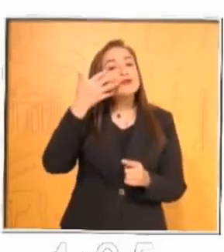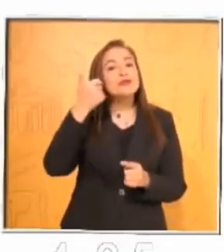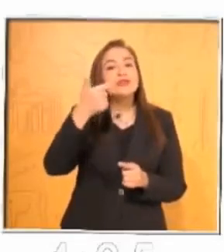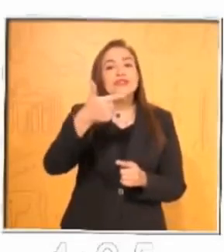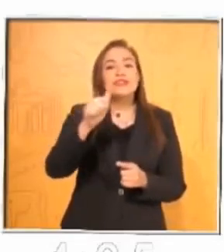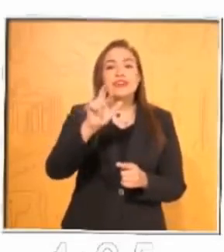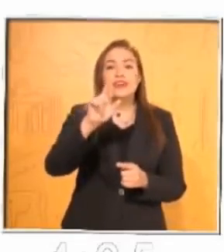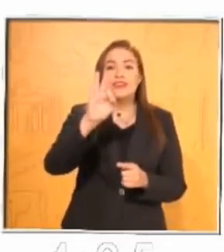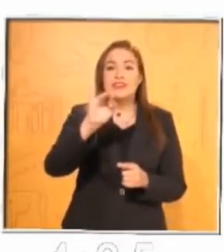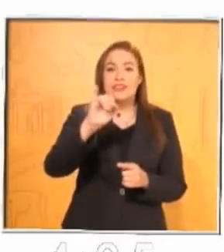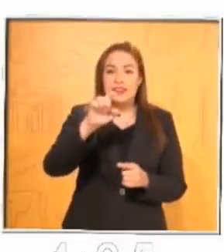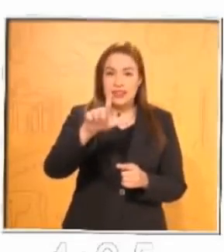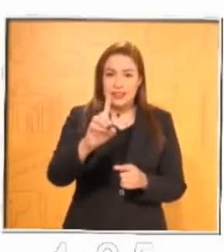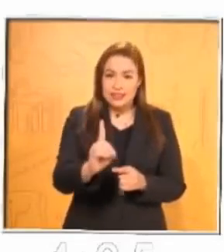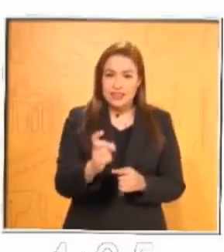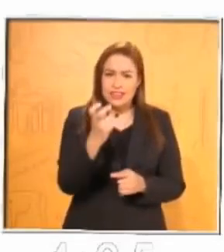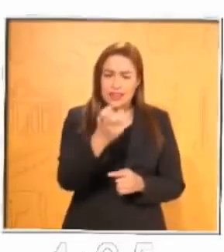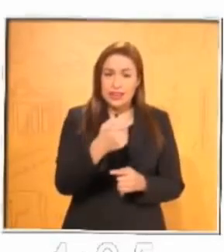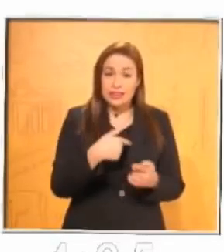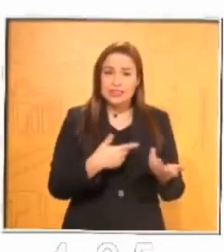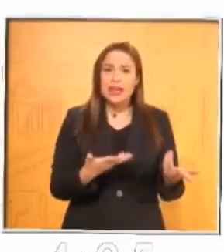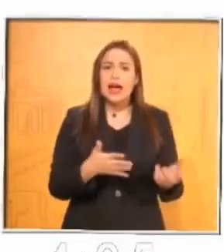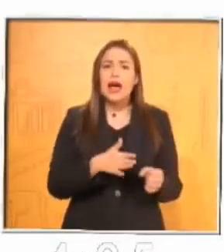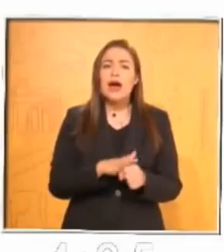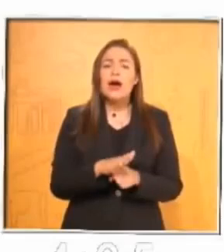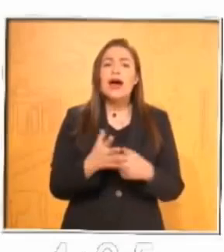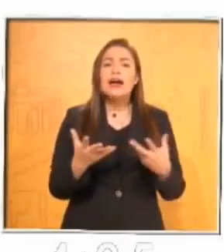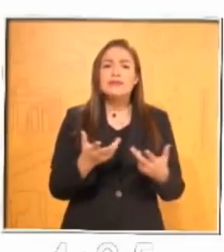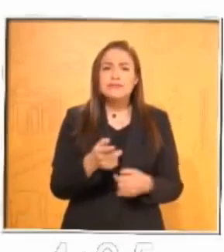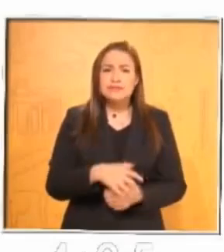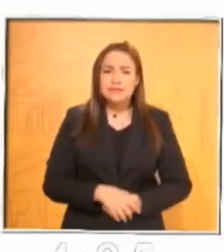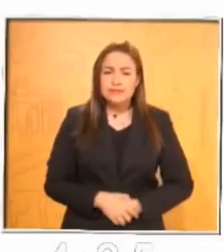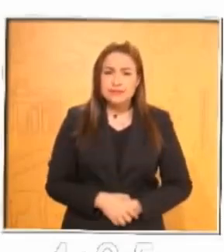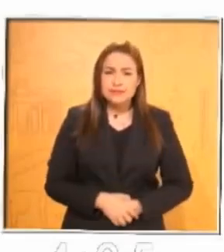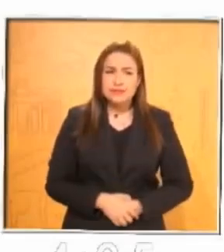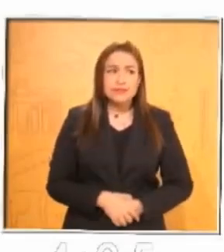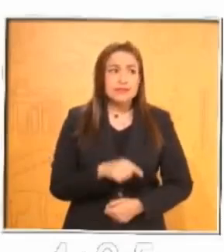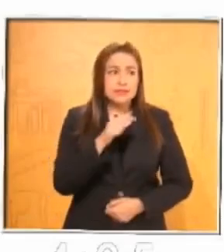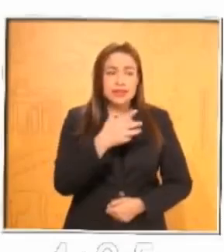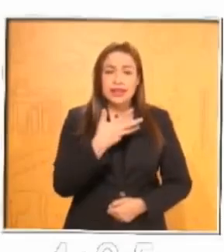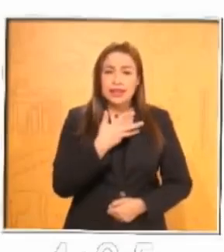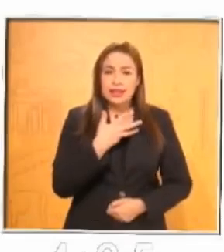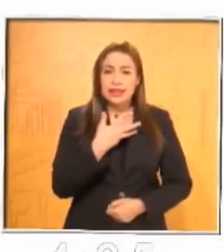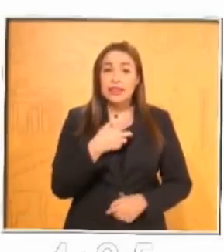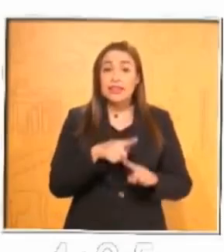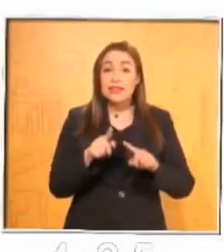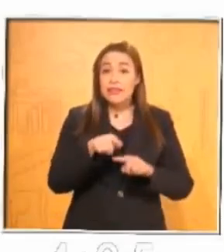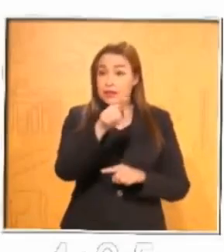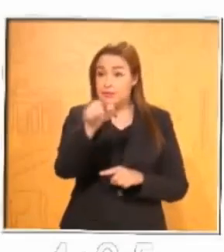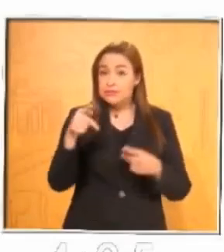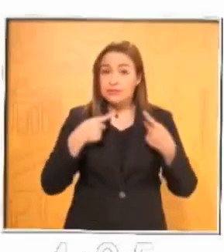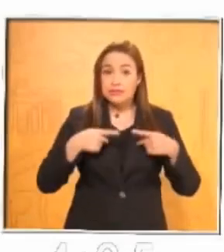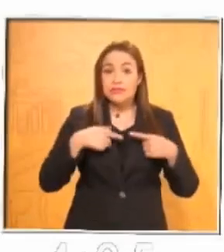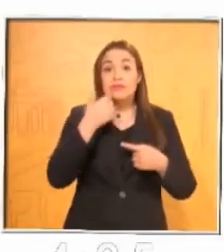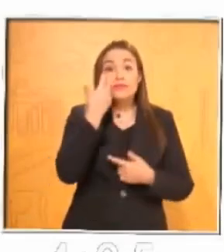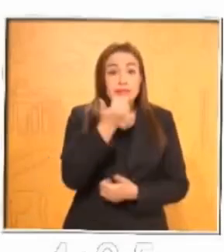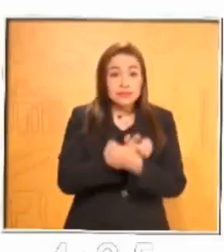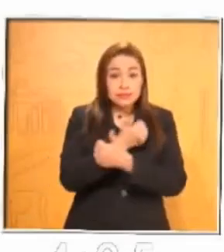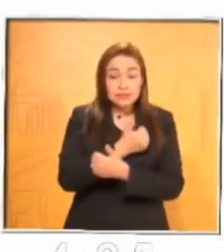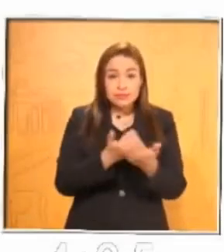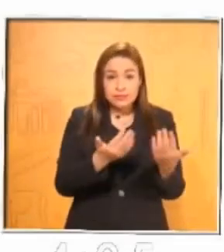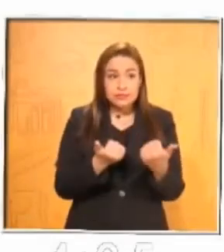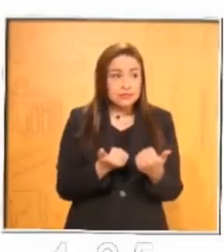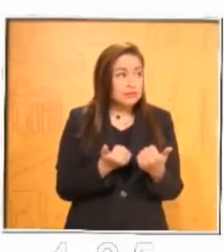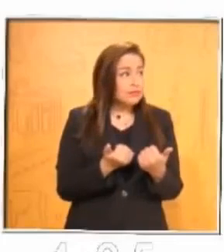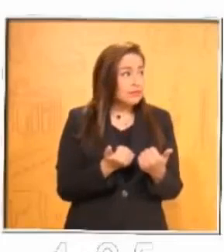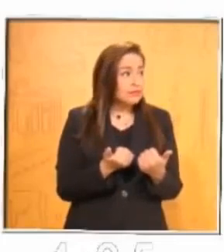which one is the right? I have here some people that wants to participate with me.